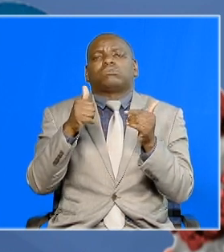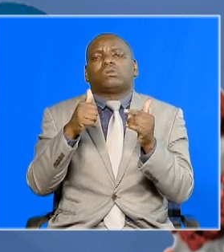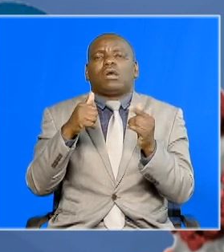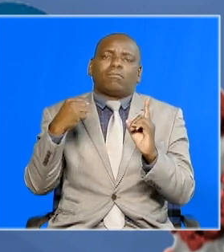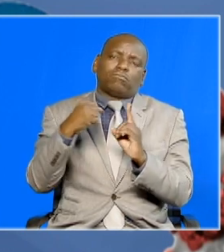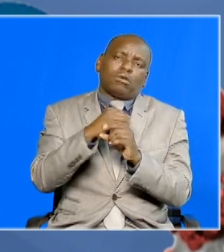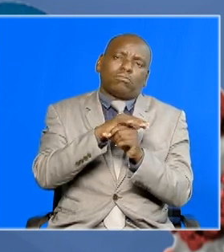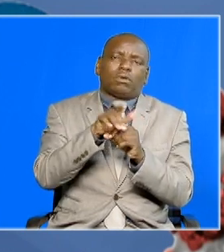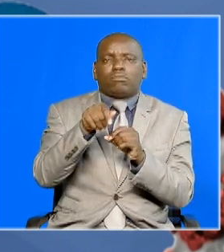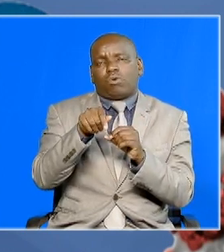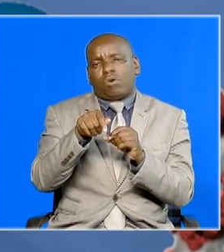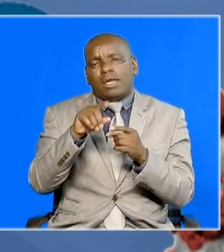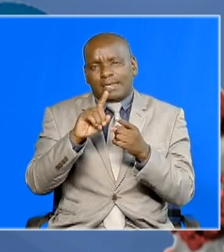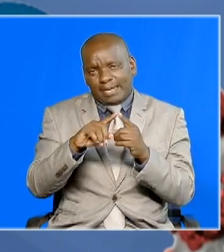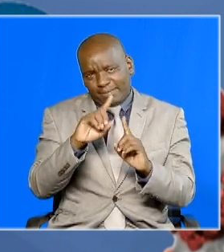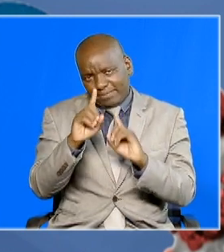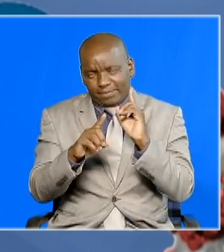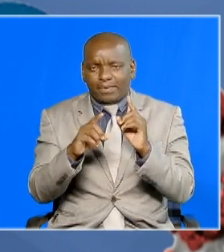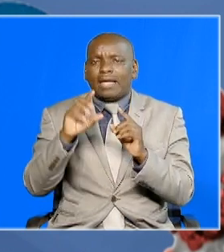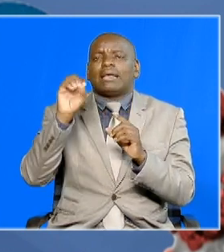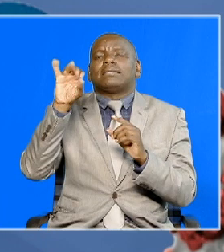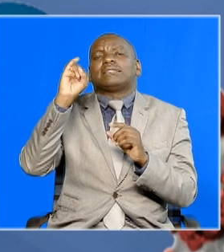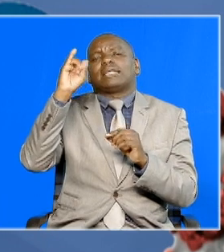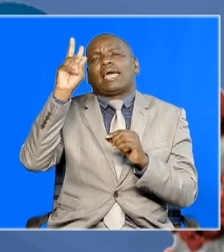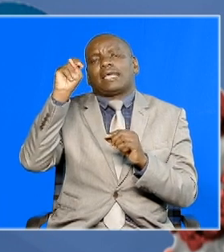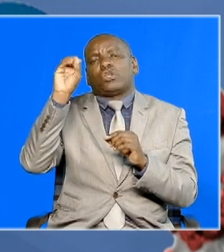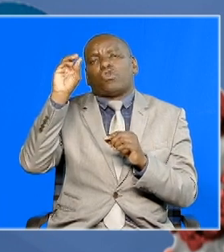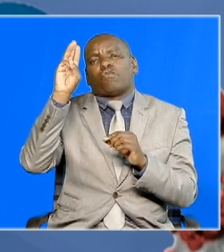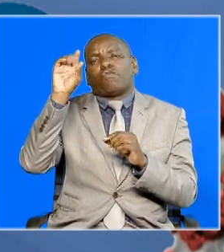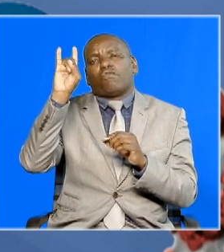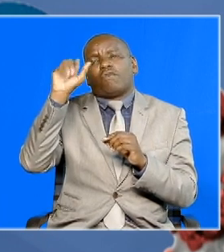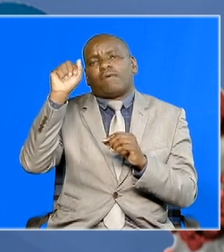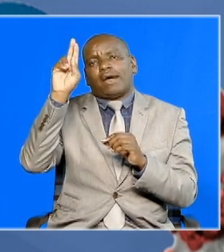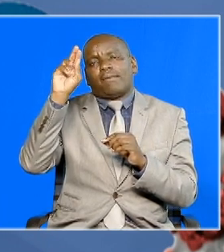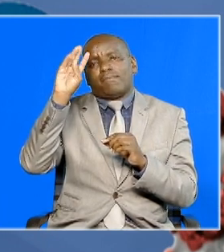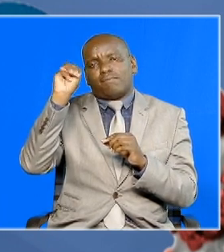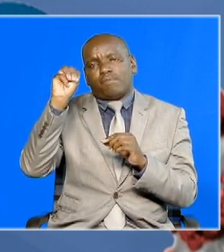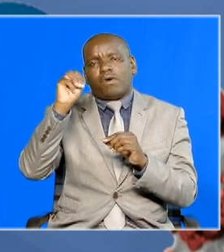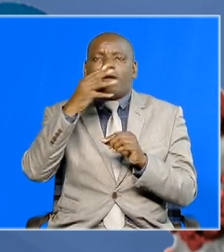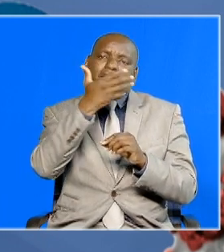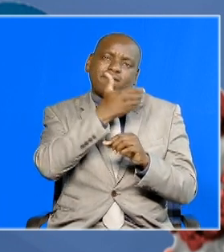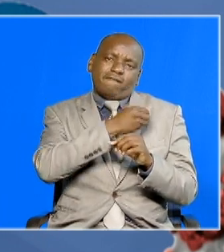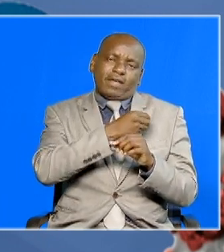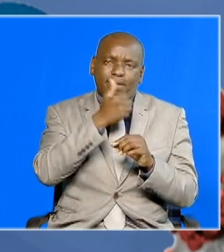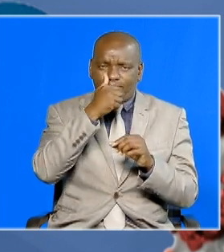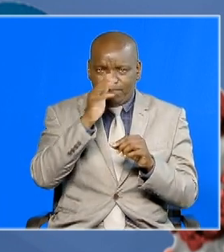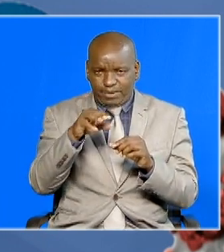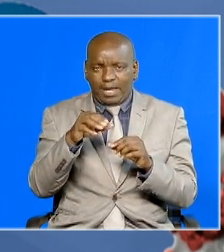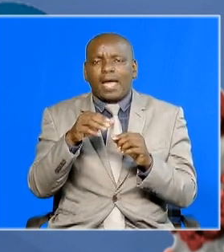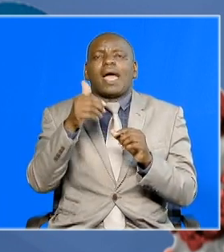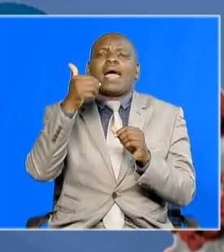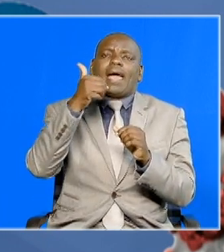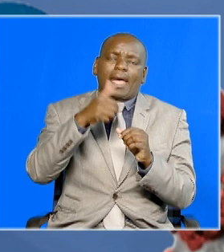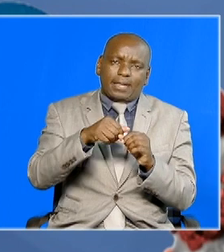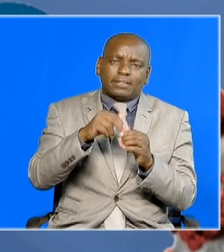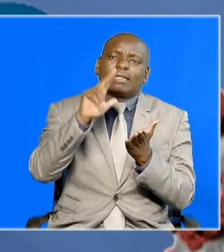recovery. So coming on to the issue of Sinopharm vaccine that we received this week, many have asked if this vaccine has